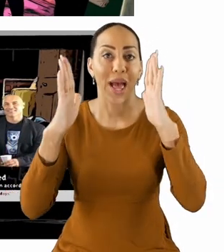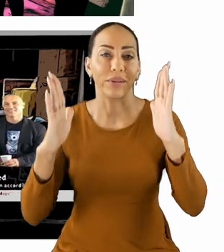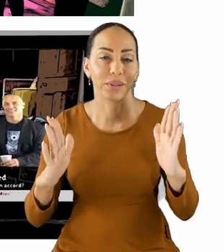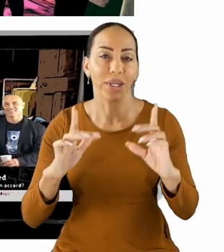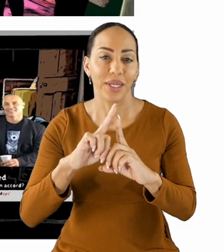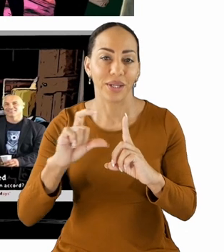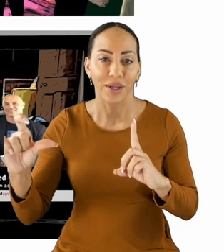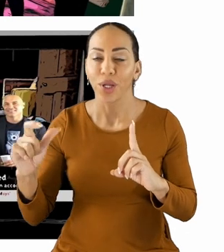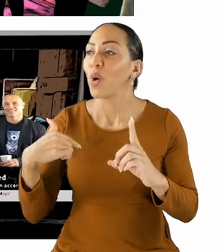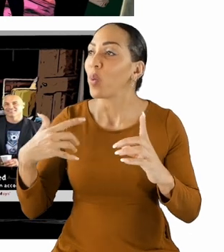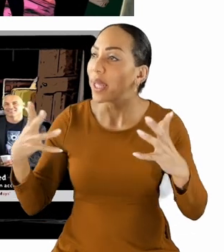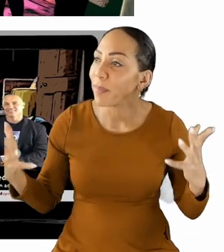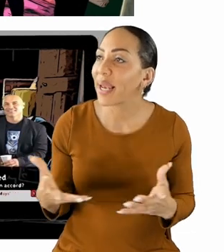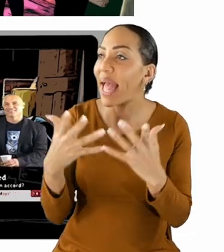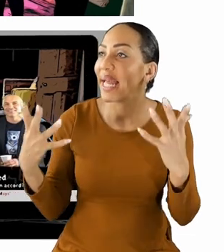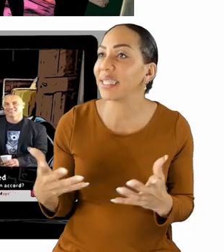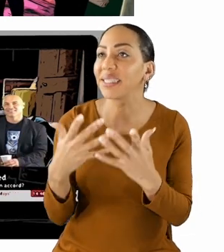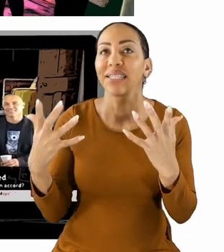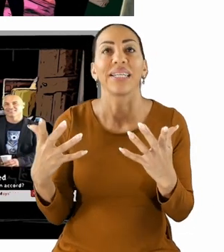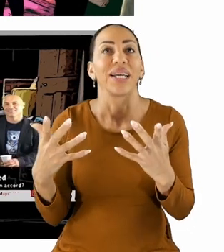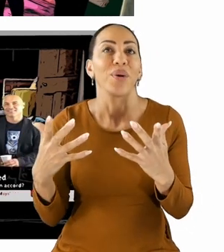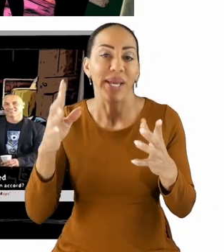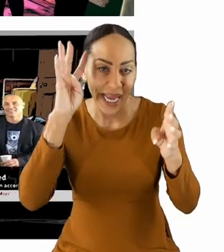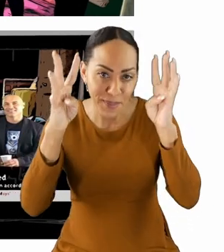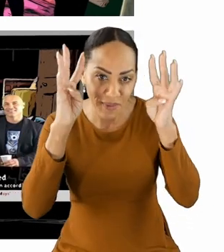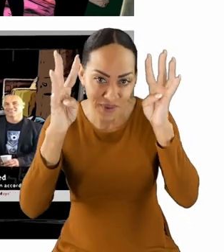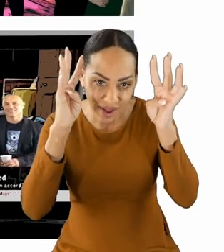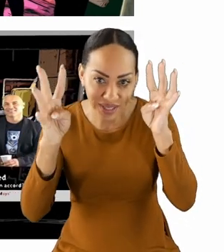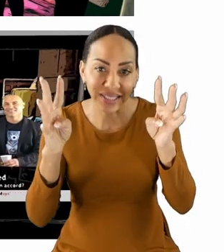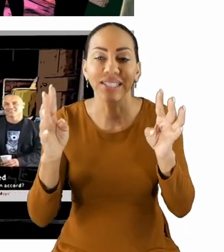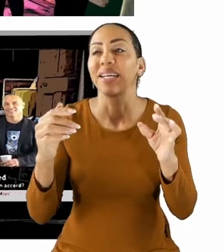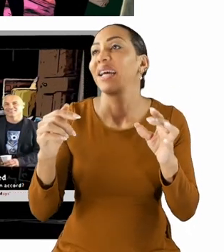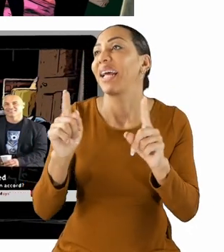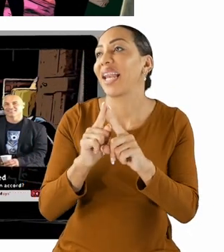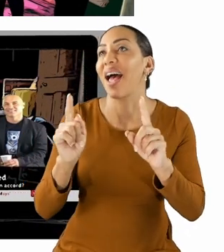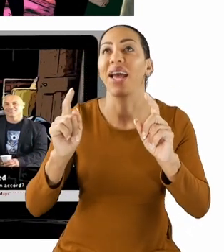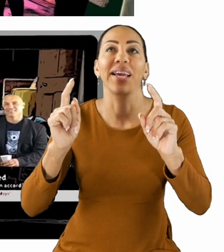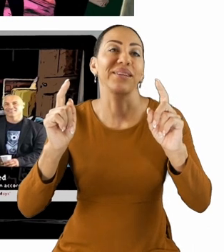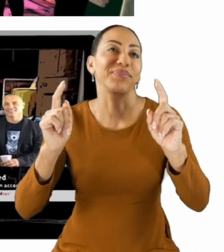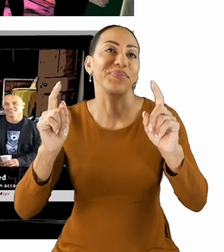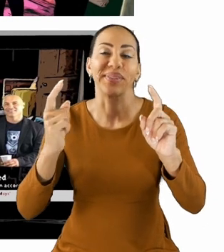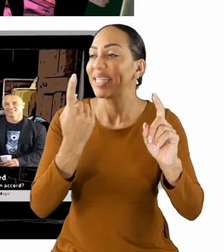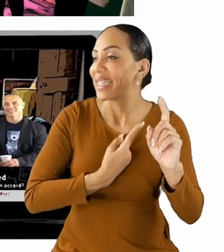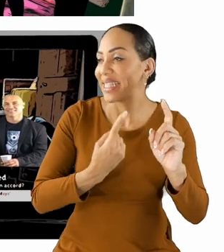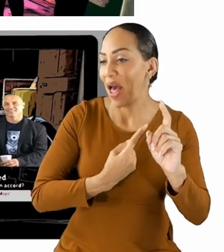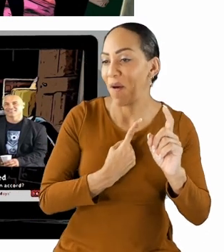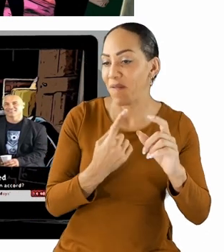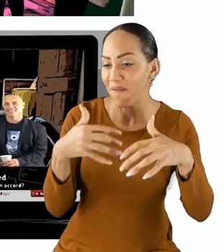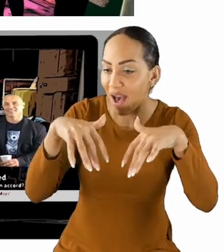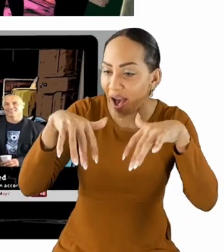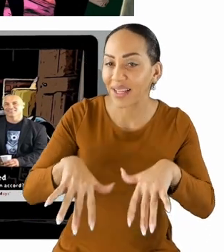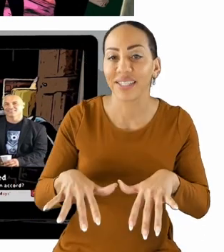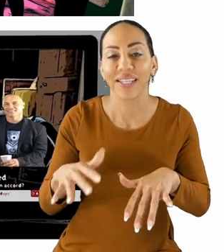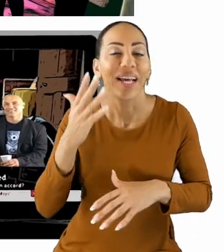shared a space to perform, play, and improvise in a layered video environment, an experience of domesticity, self-isolation, and